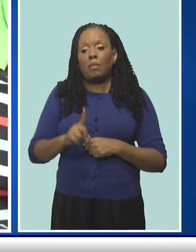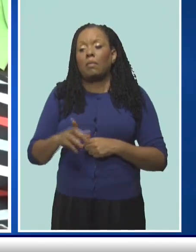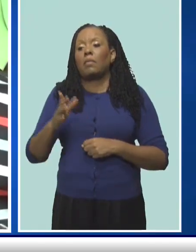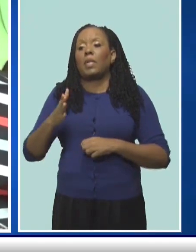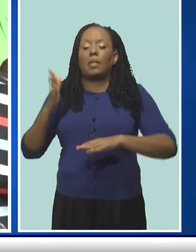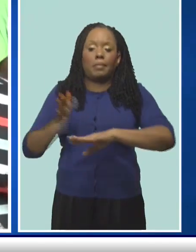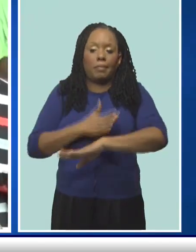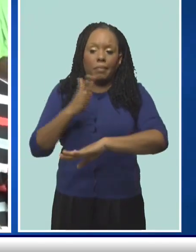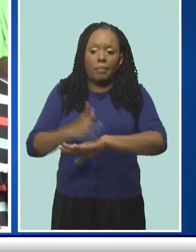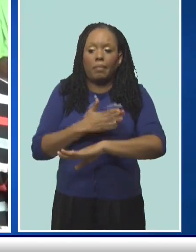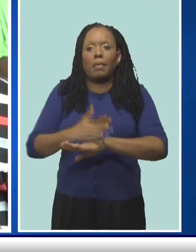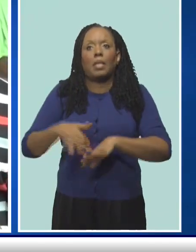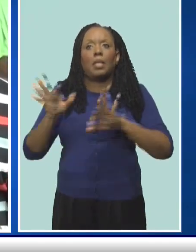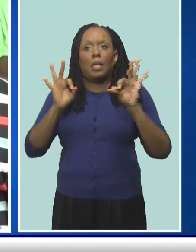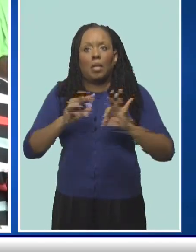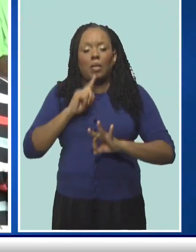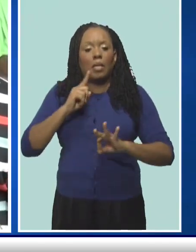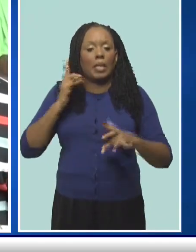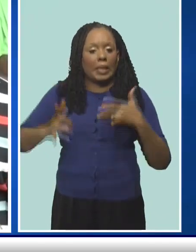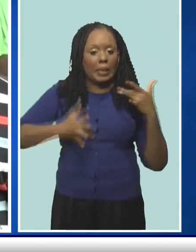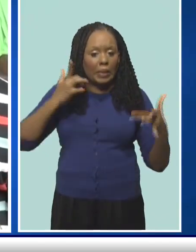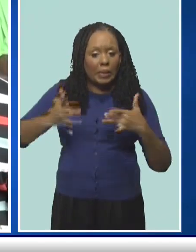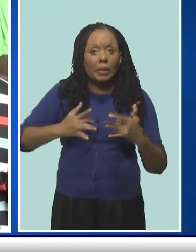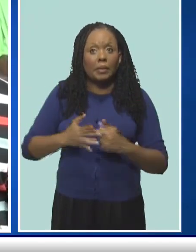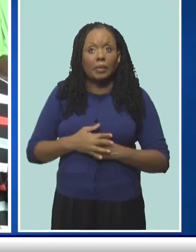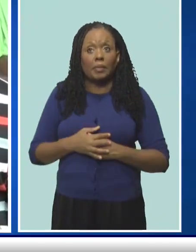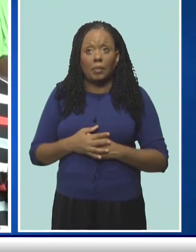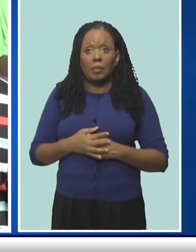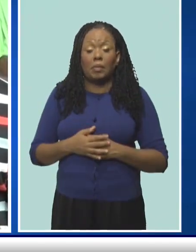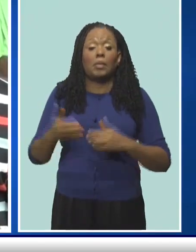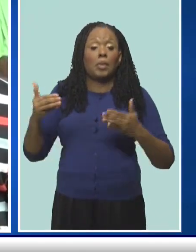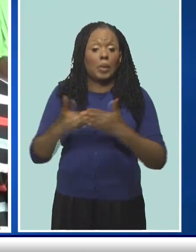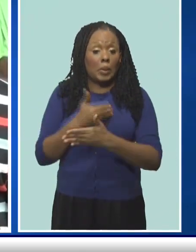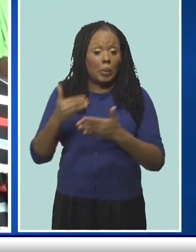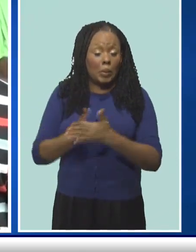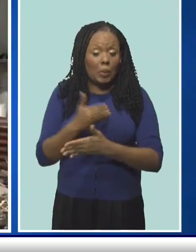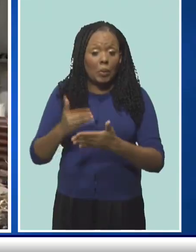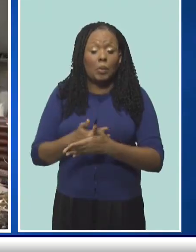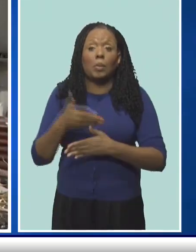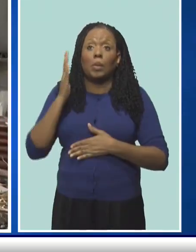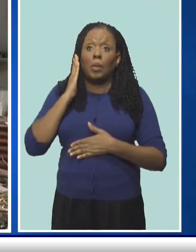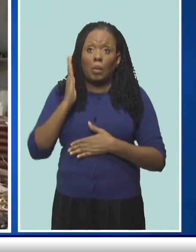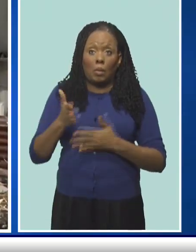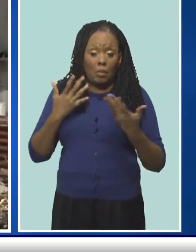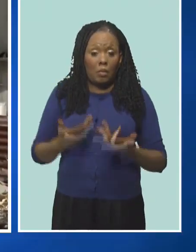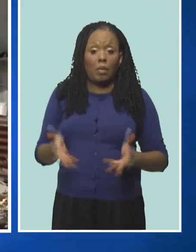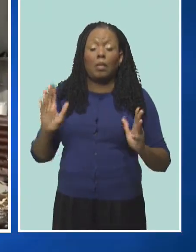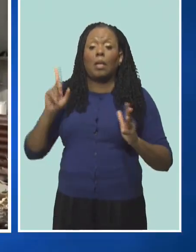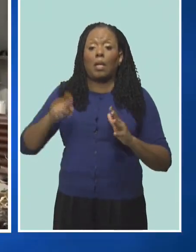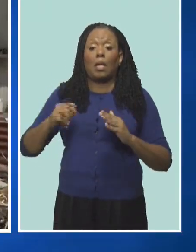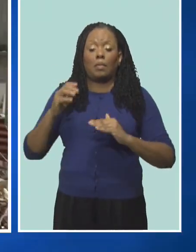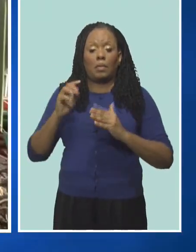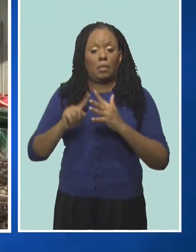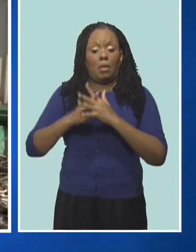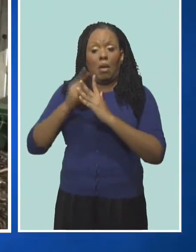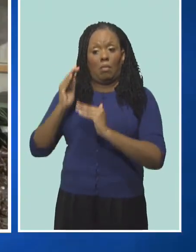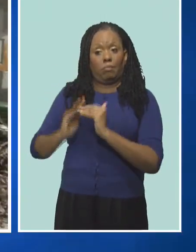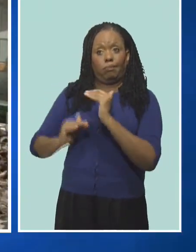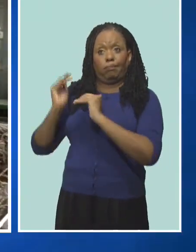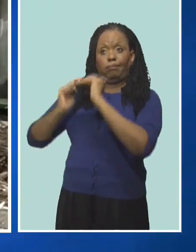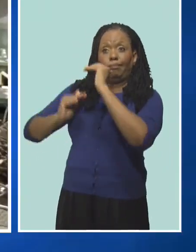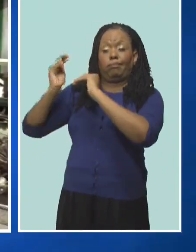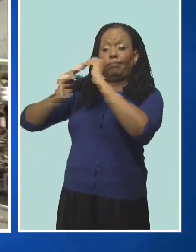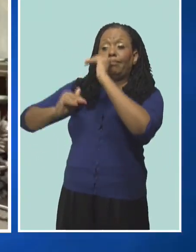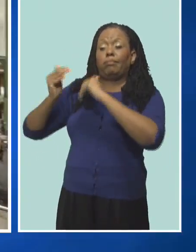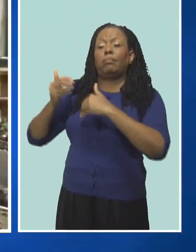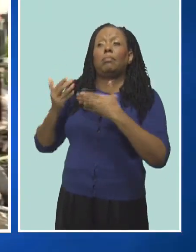pretty excited about this move. Eventually, the new Temple Yard will be completed. We have to start construction. God